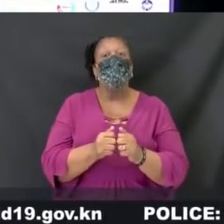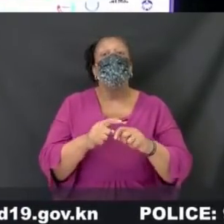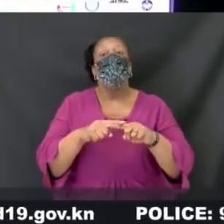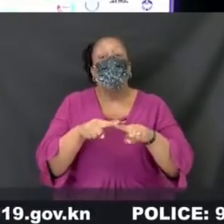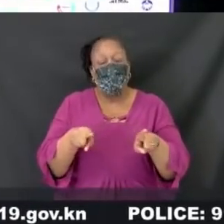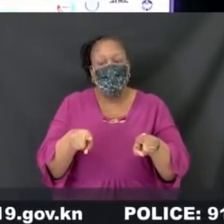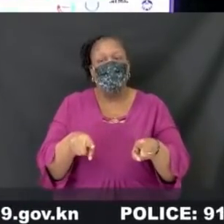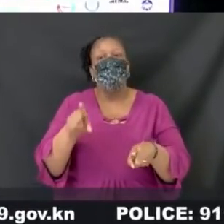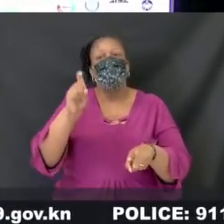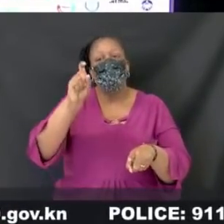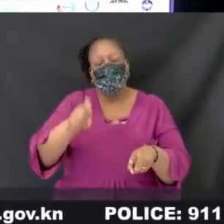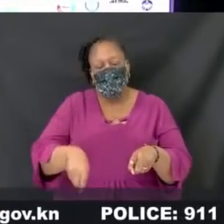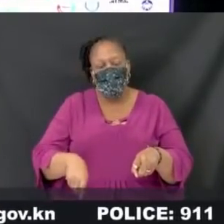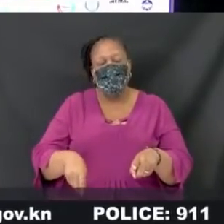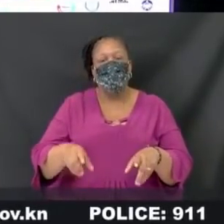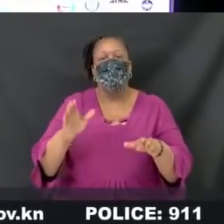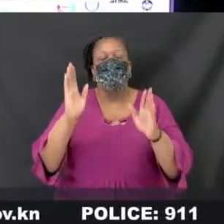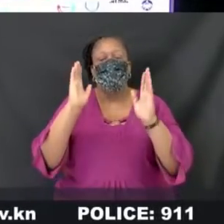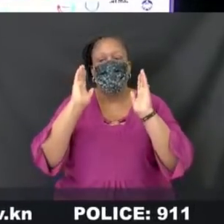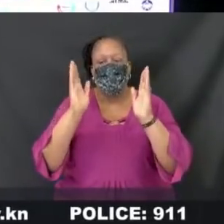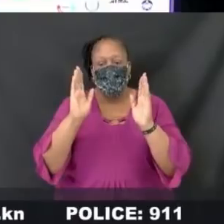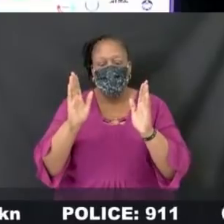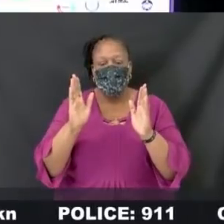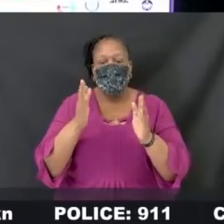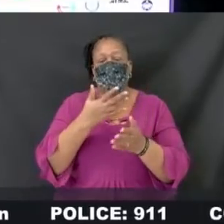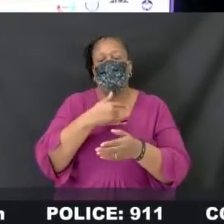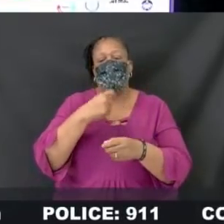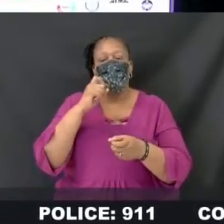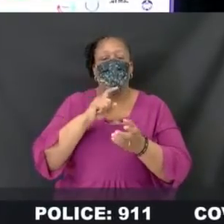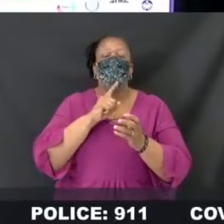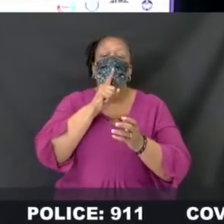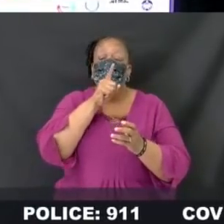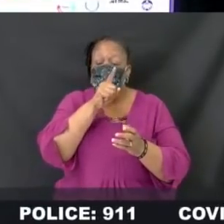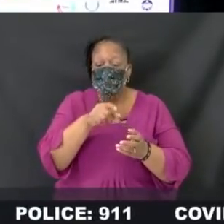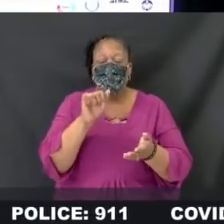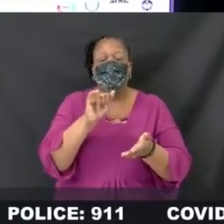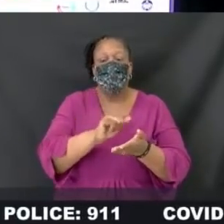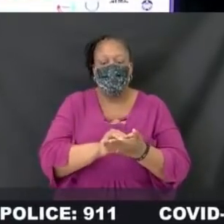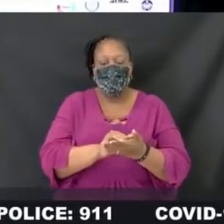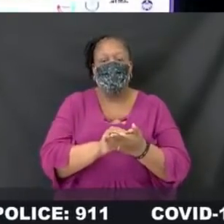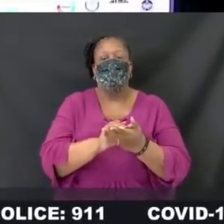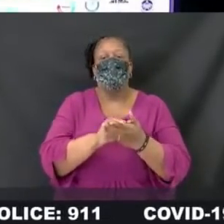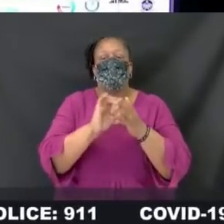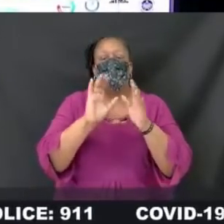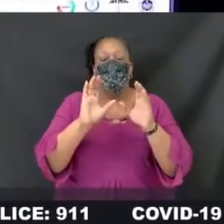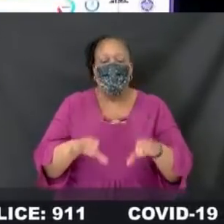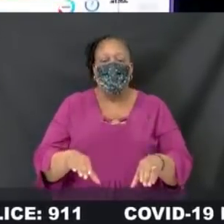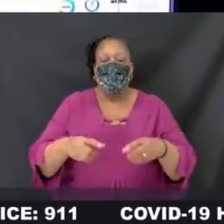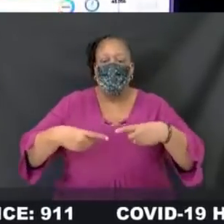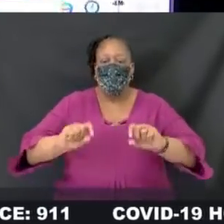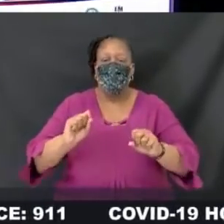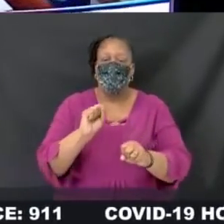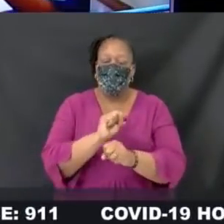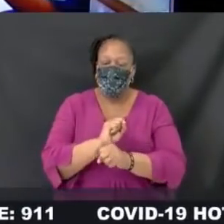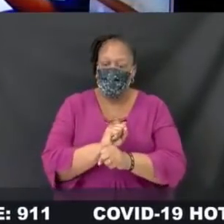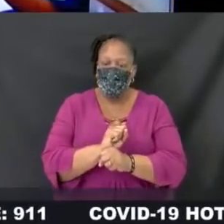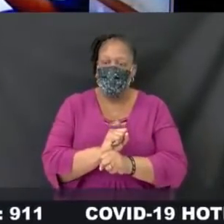We need to ensure that our economy continues to fortify and remain resilient and continues to